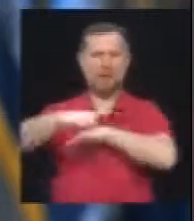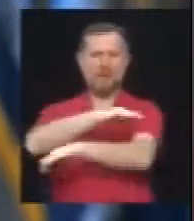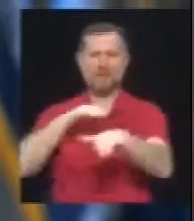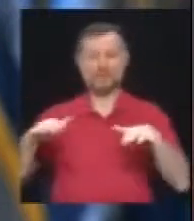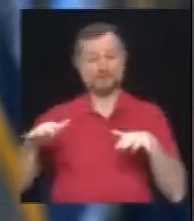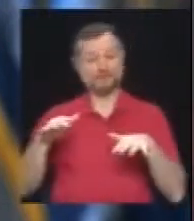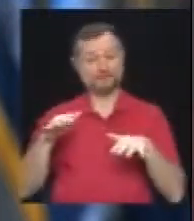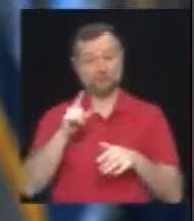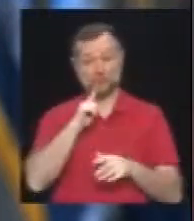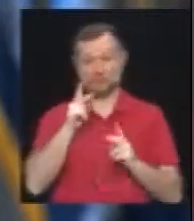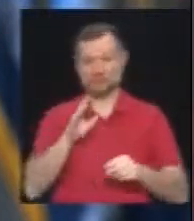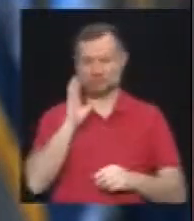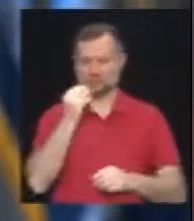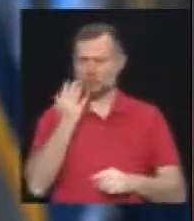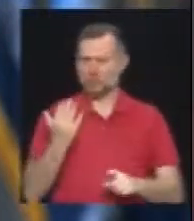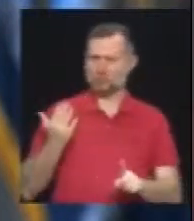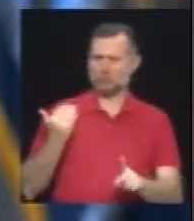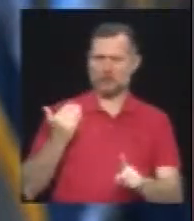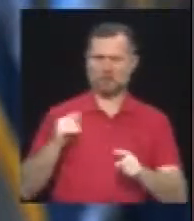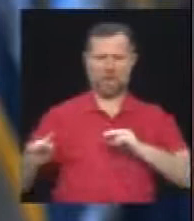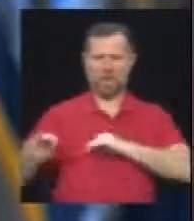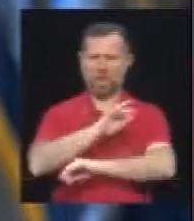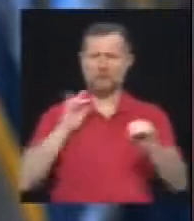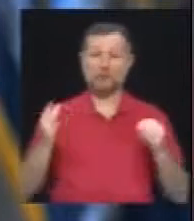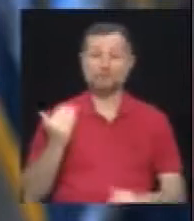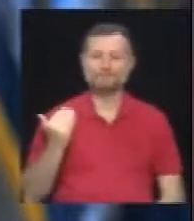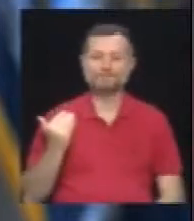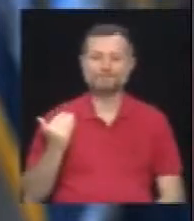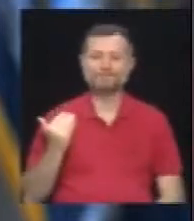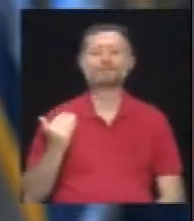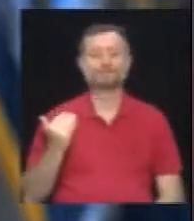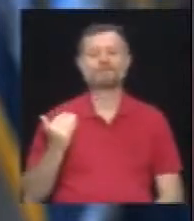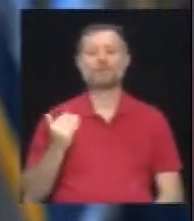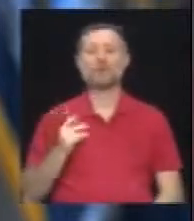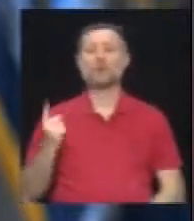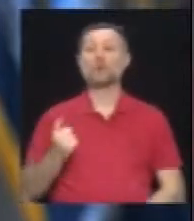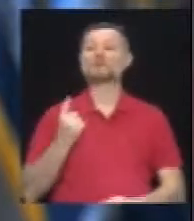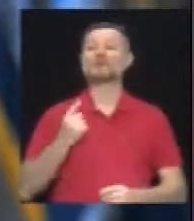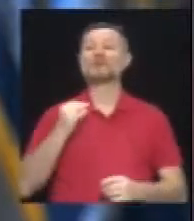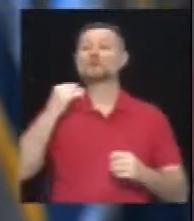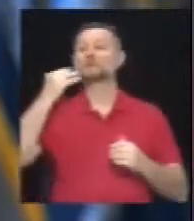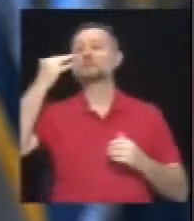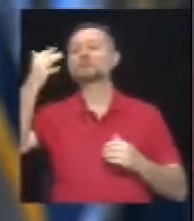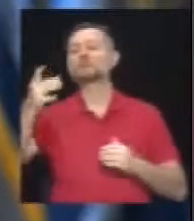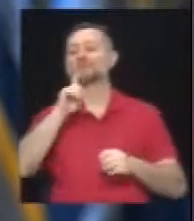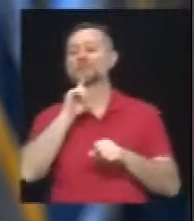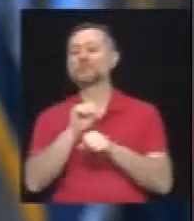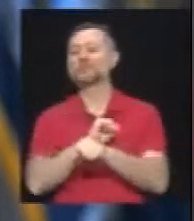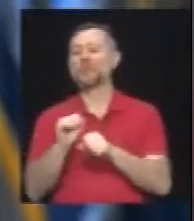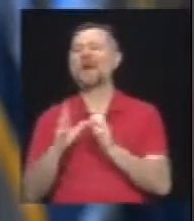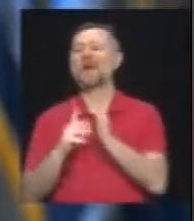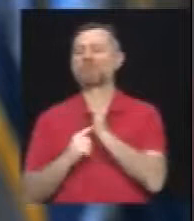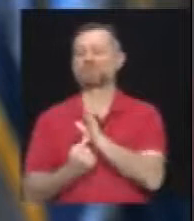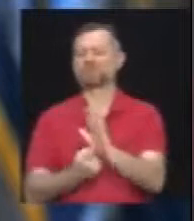are we running?" The truth is ultimately always revealed. The Attorney General's